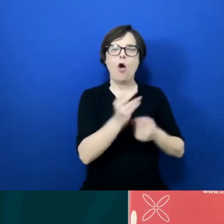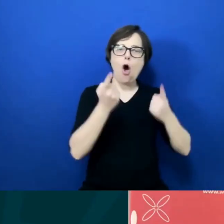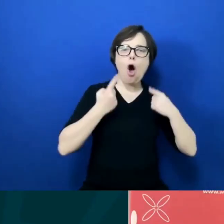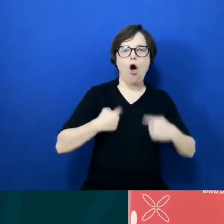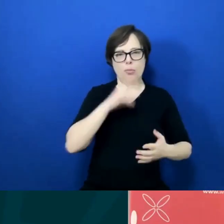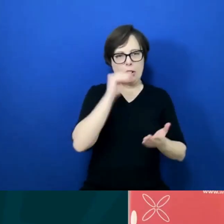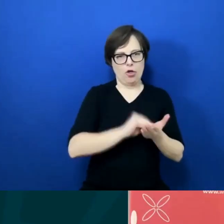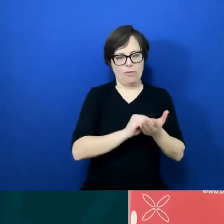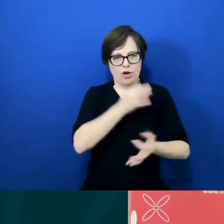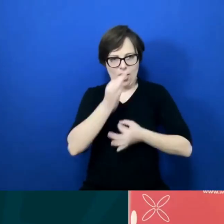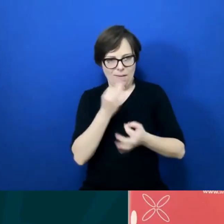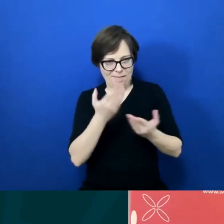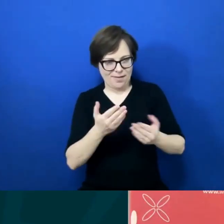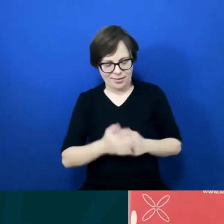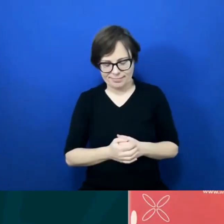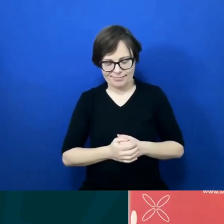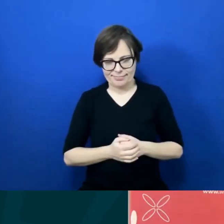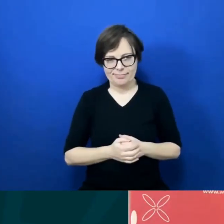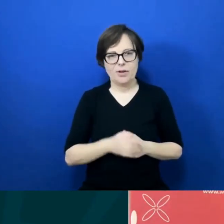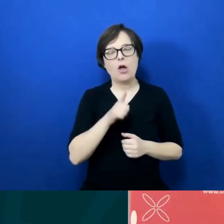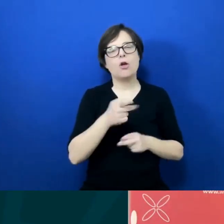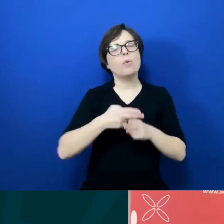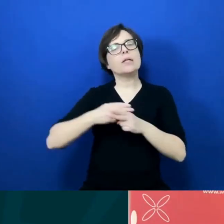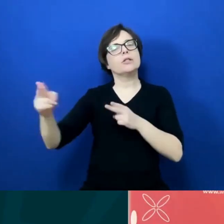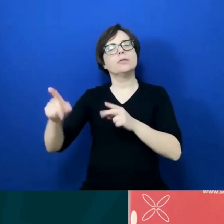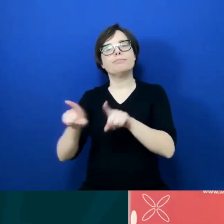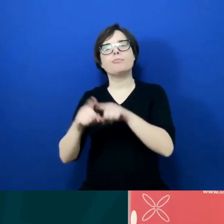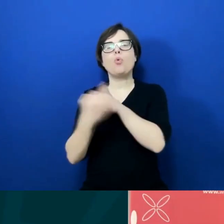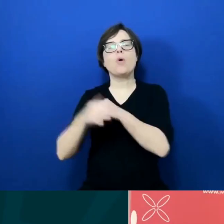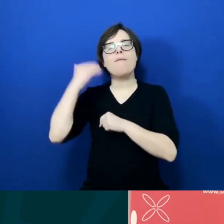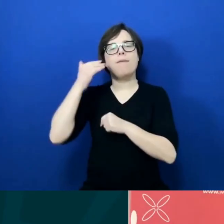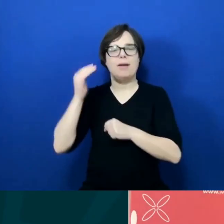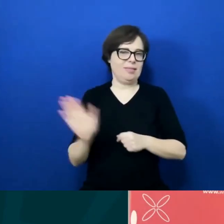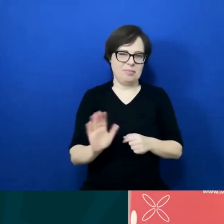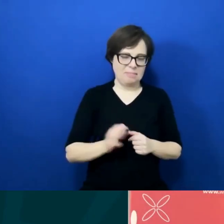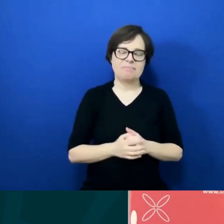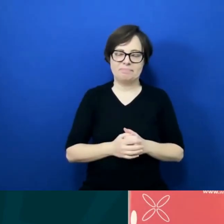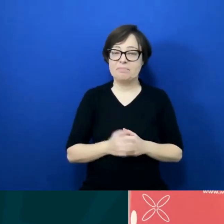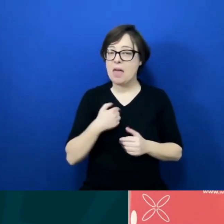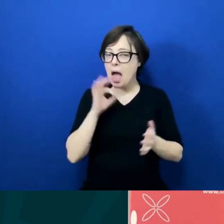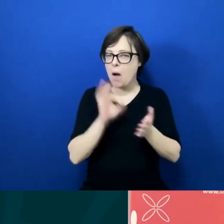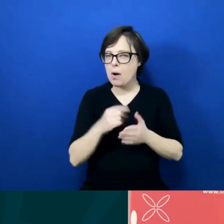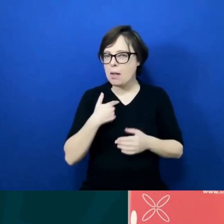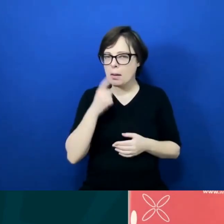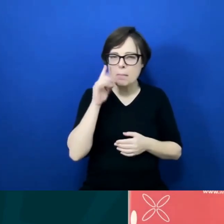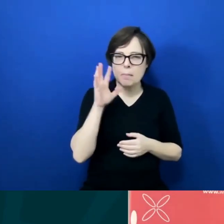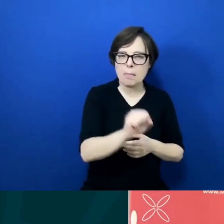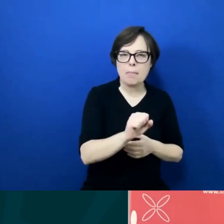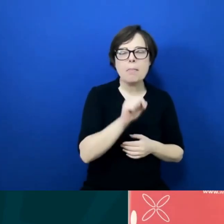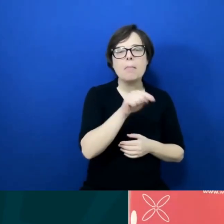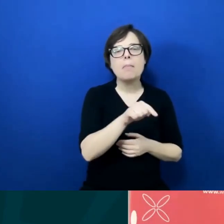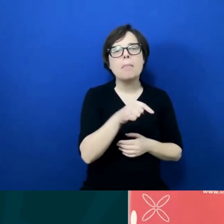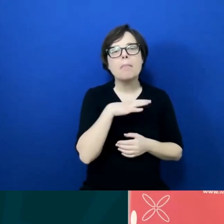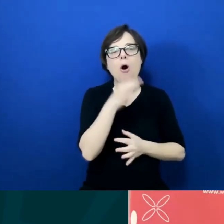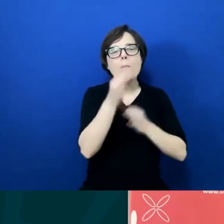that you share your experience, personal experience. It was not just by an expert talking to us. I would just like to